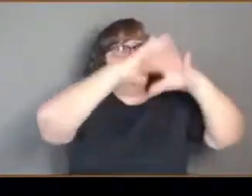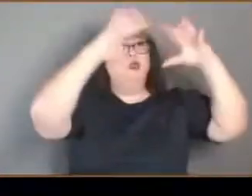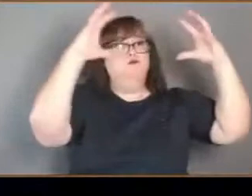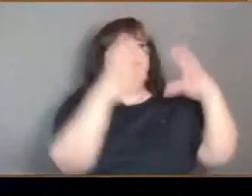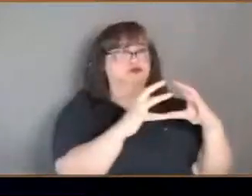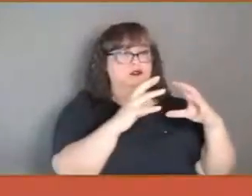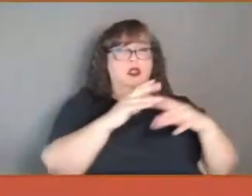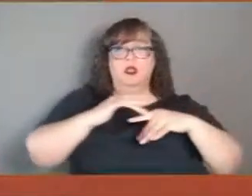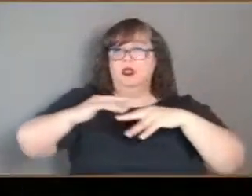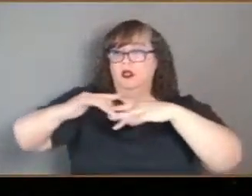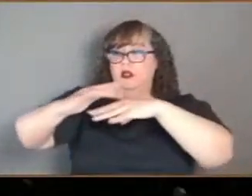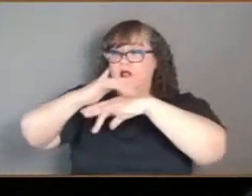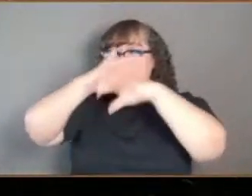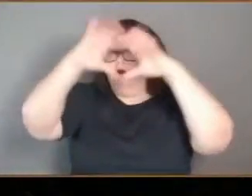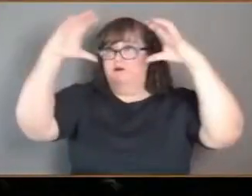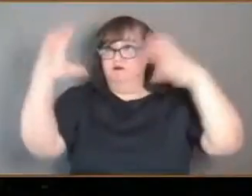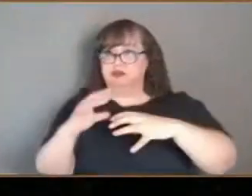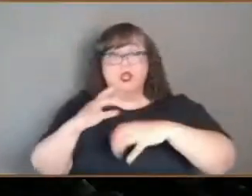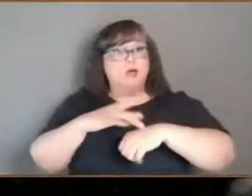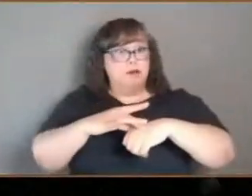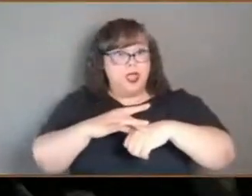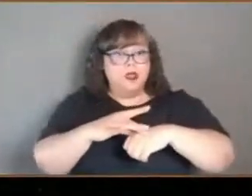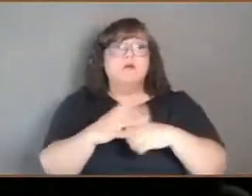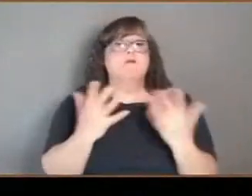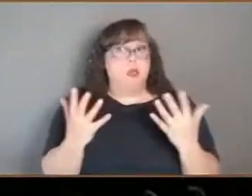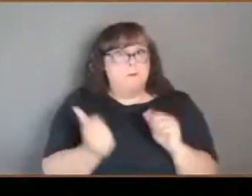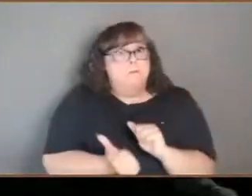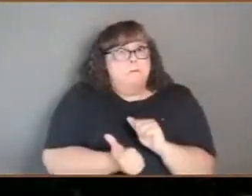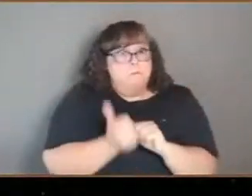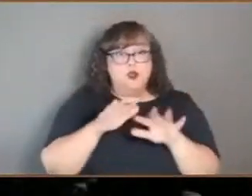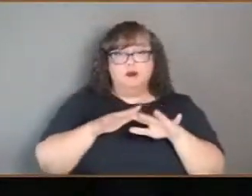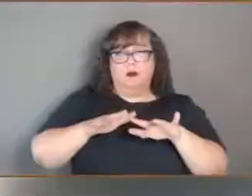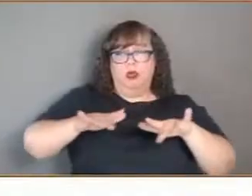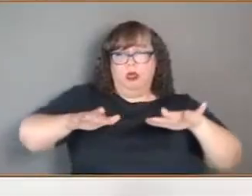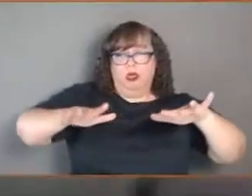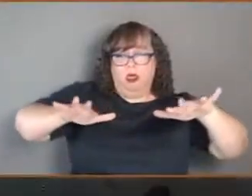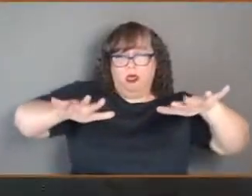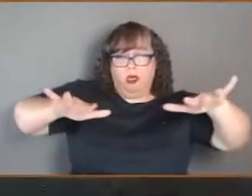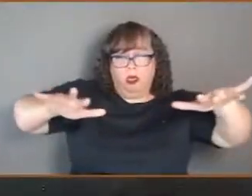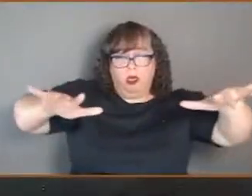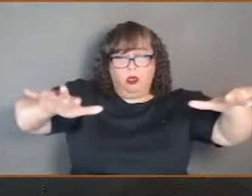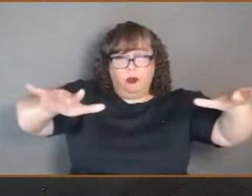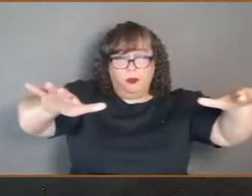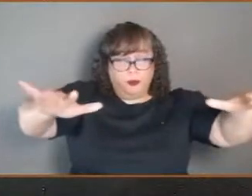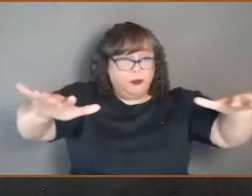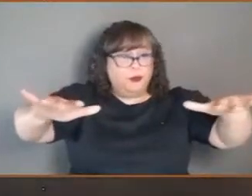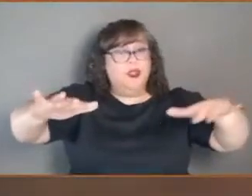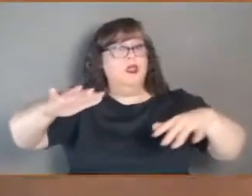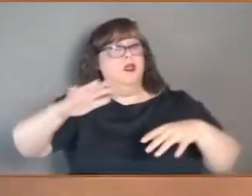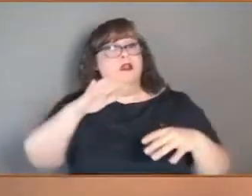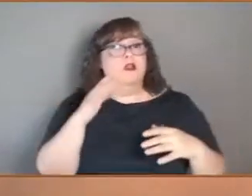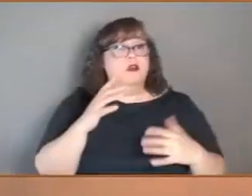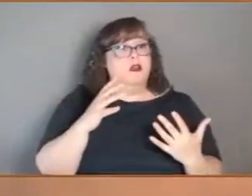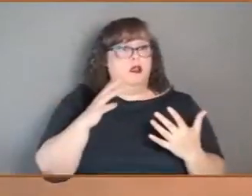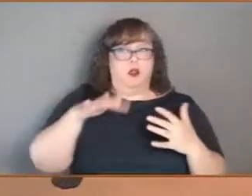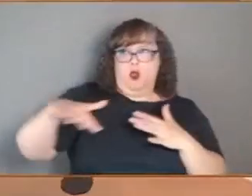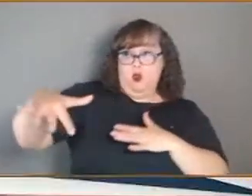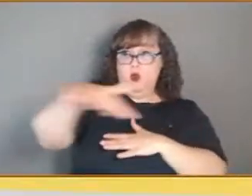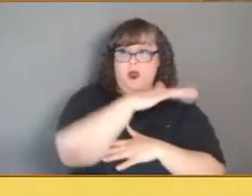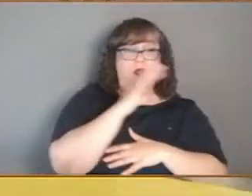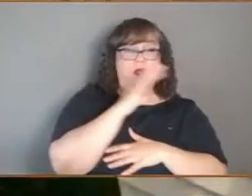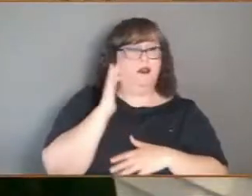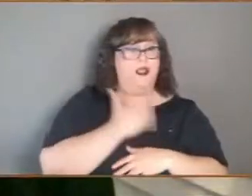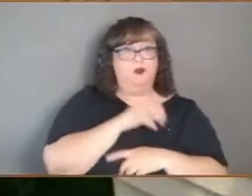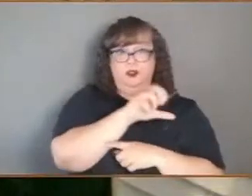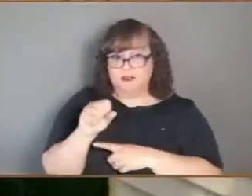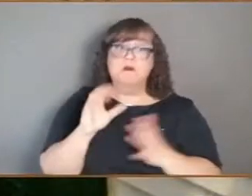majority of the others were scattered into the distant reaches of our solar system and beyond, but not all of them. Some